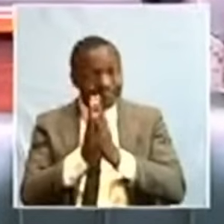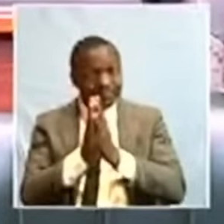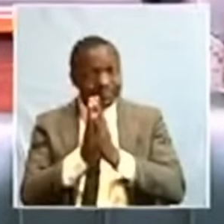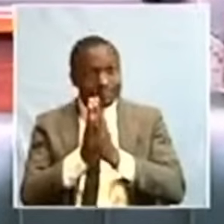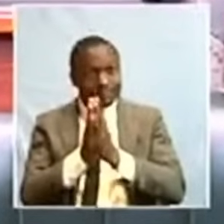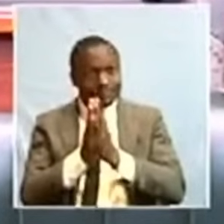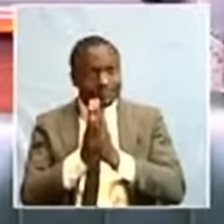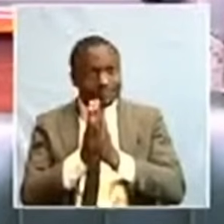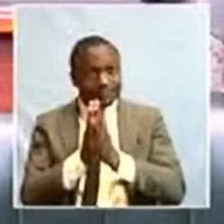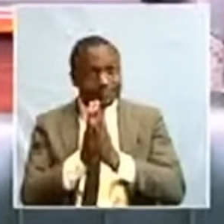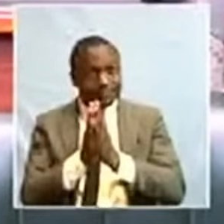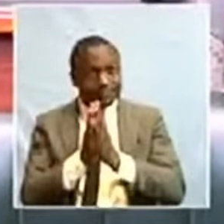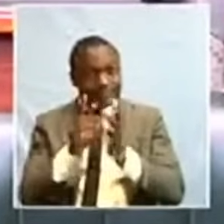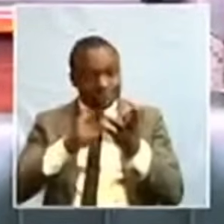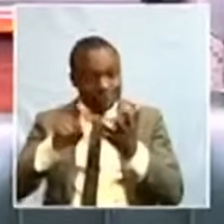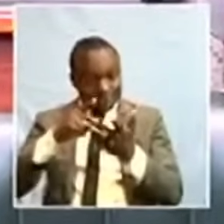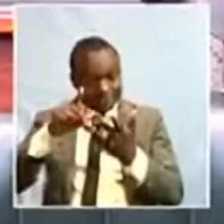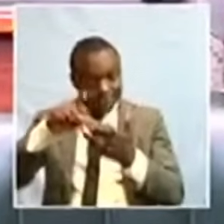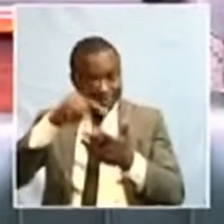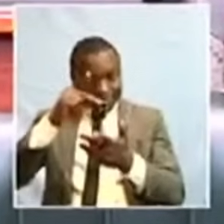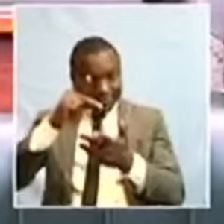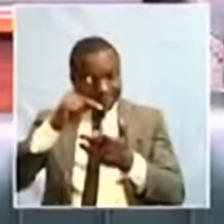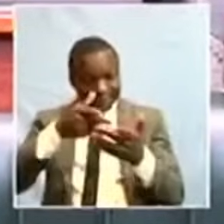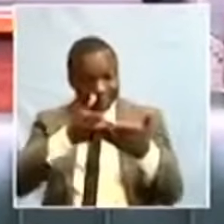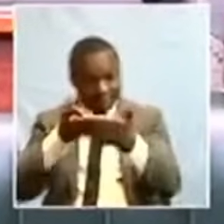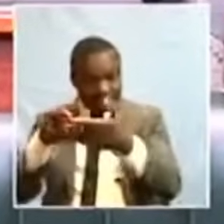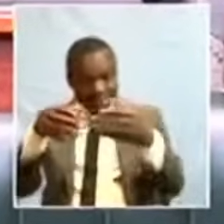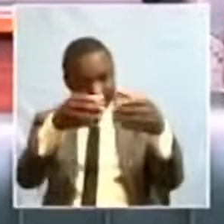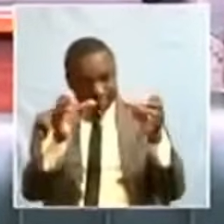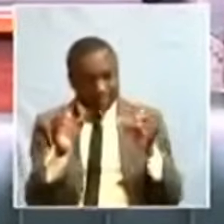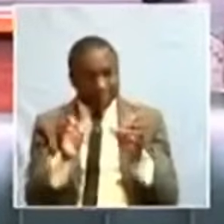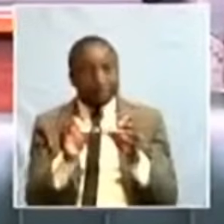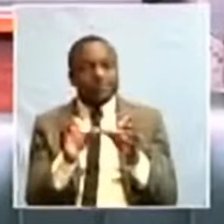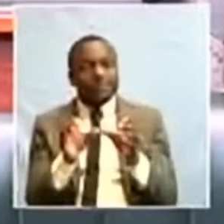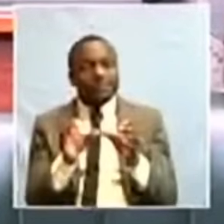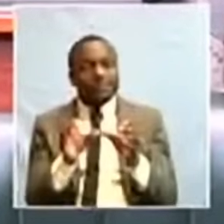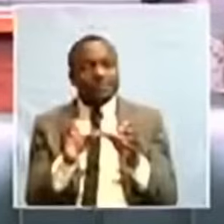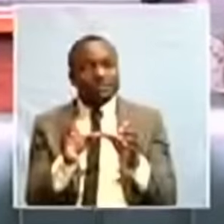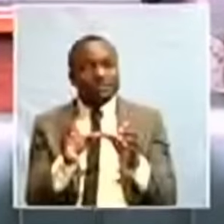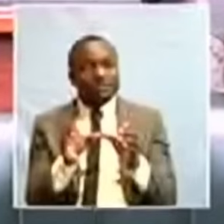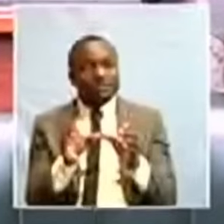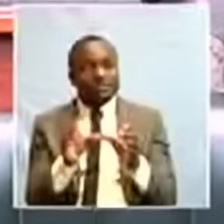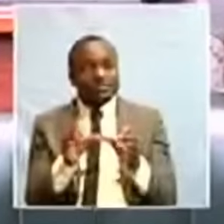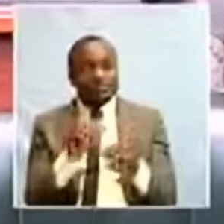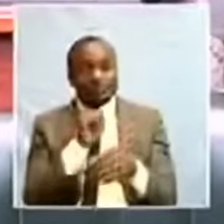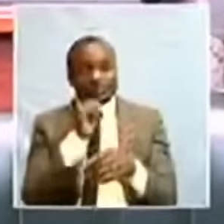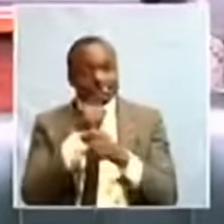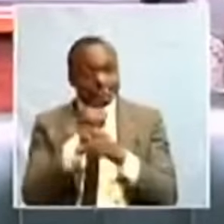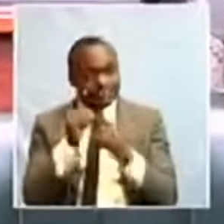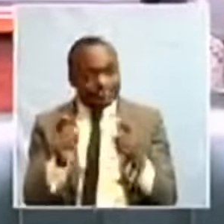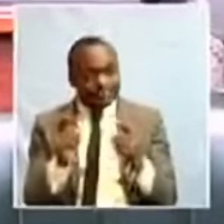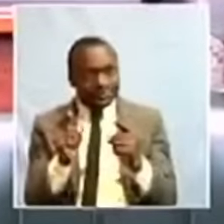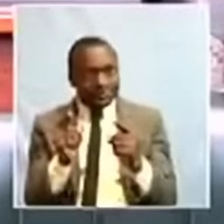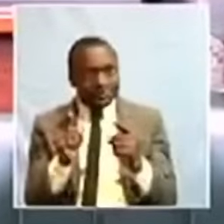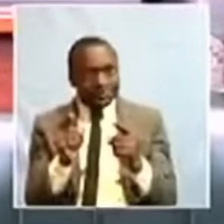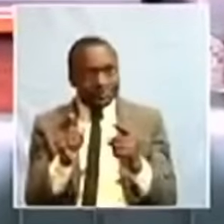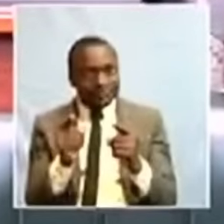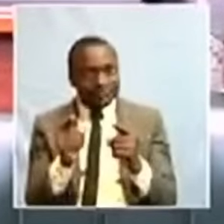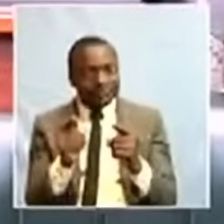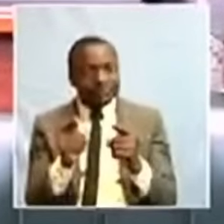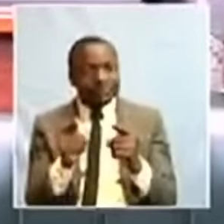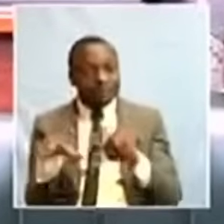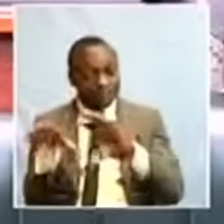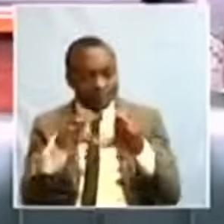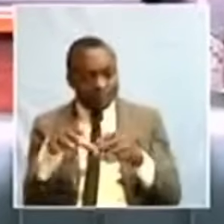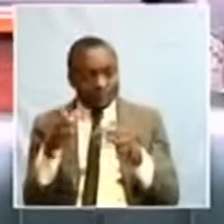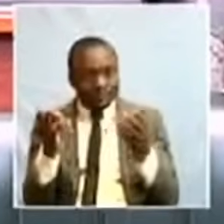ask for populations in these constituencies and wards, so that we are not just, hunting in the dark, so